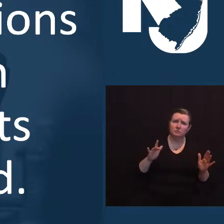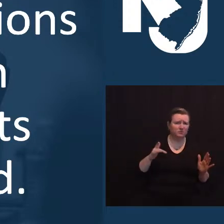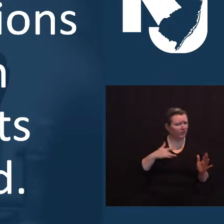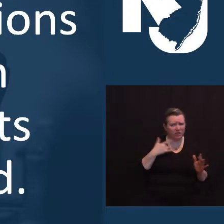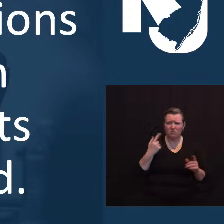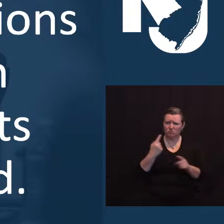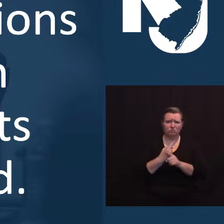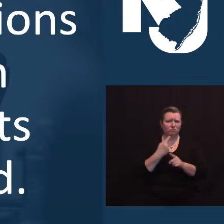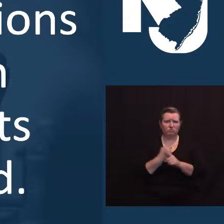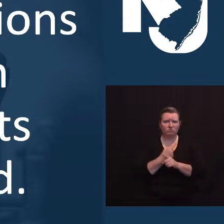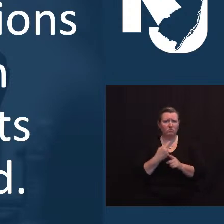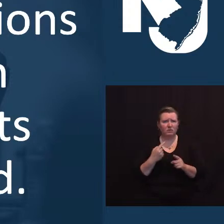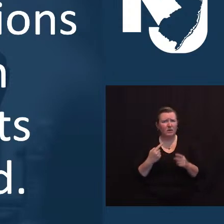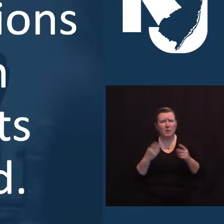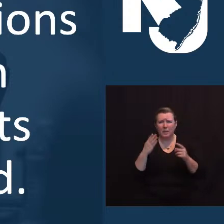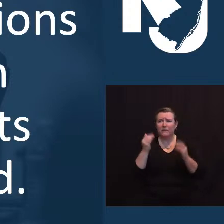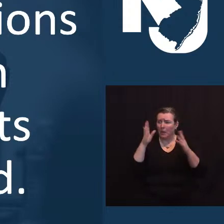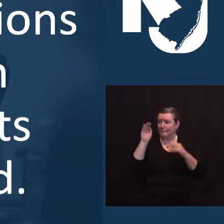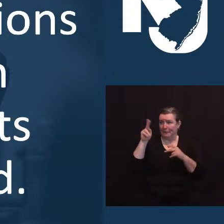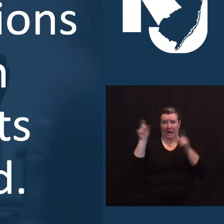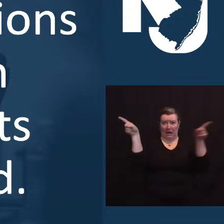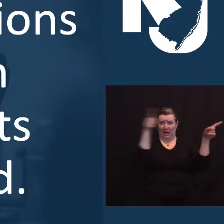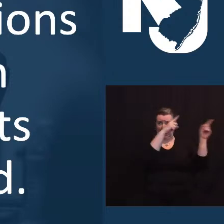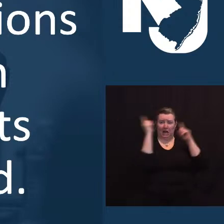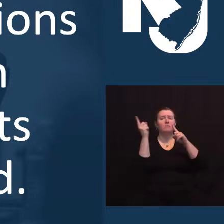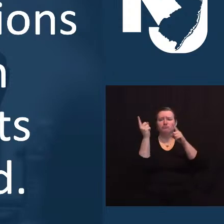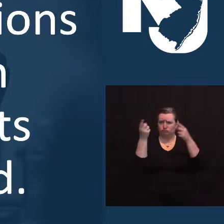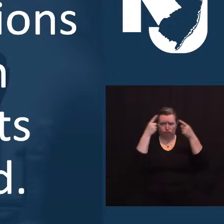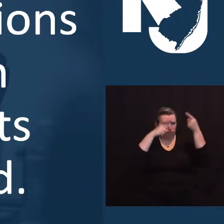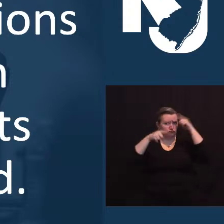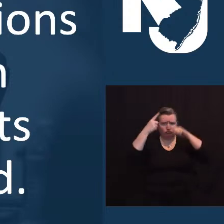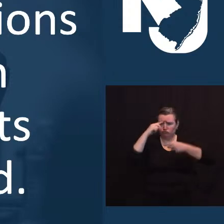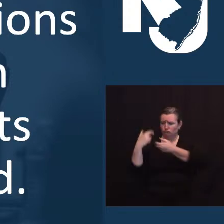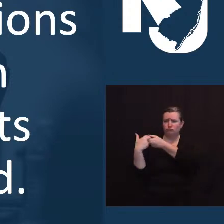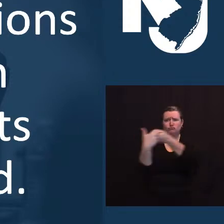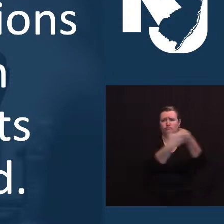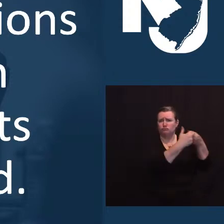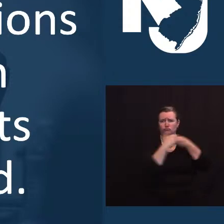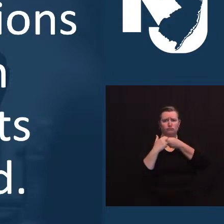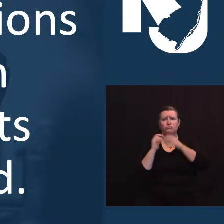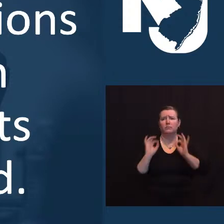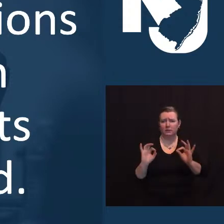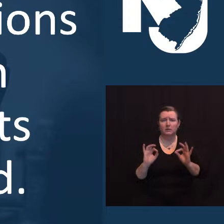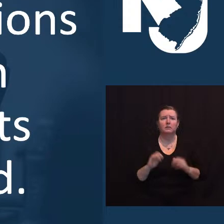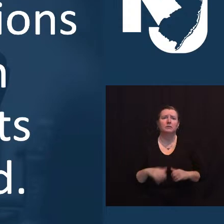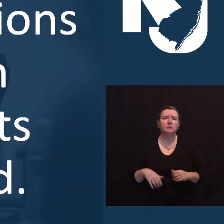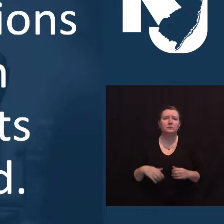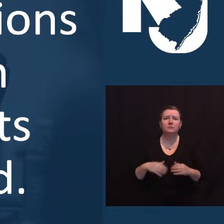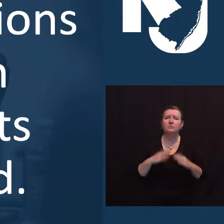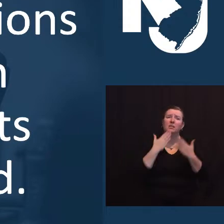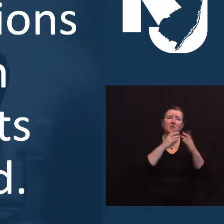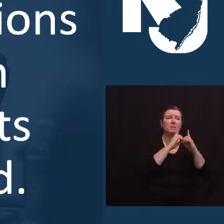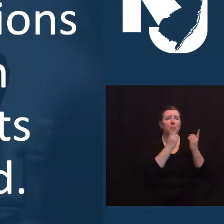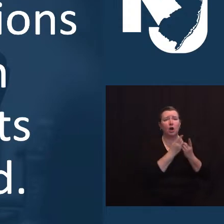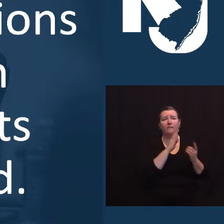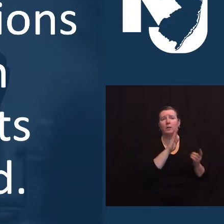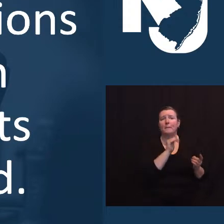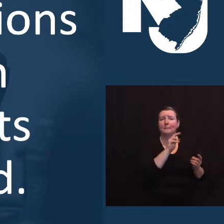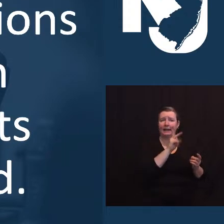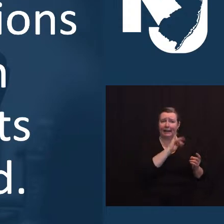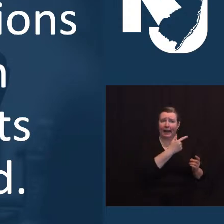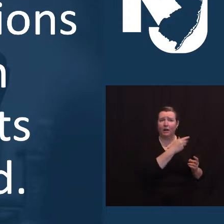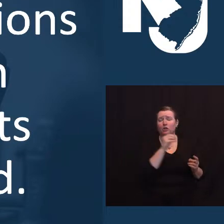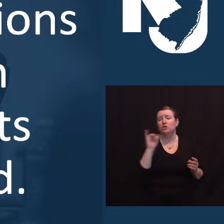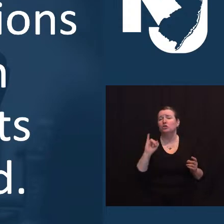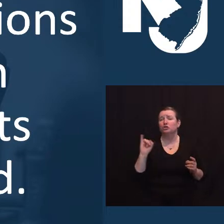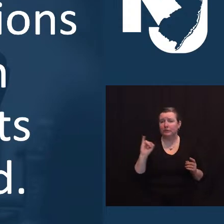us. And again, I want to extend my thanks as well to Marlene Caride and the Department of Banking and Insurance for their assistance in